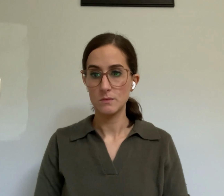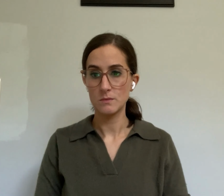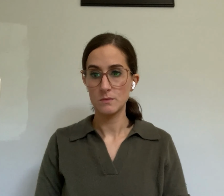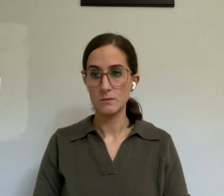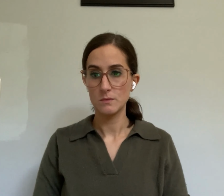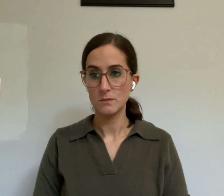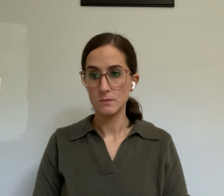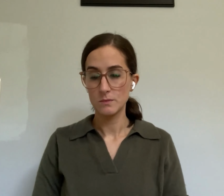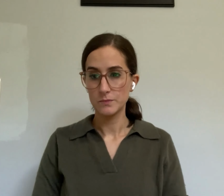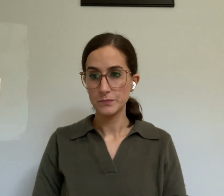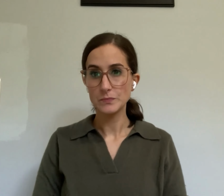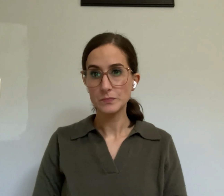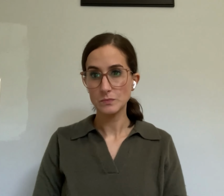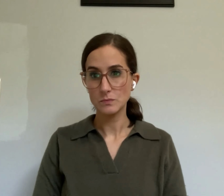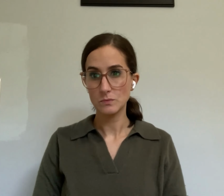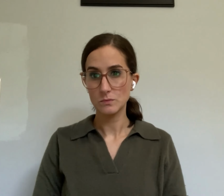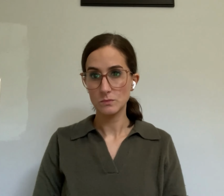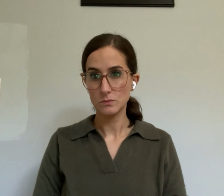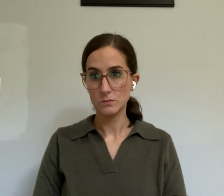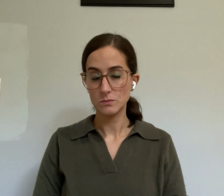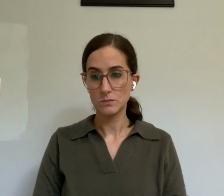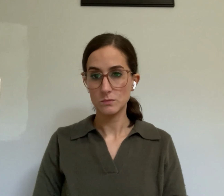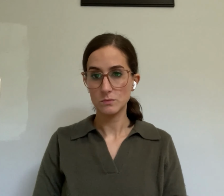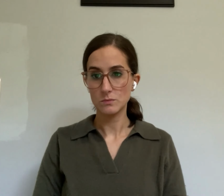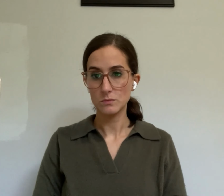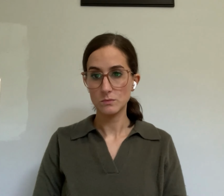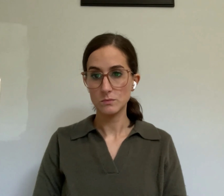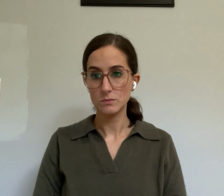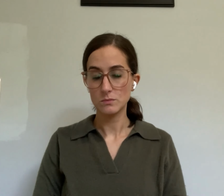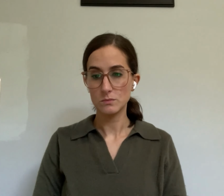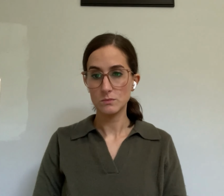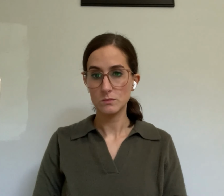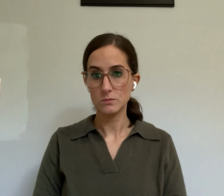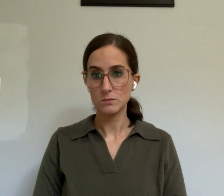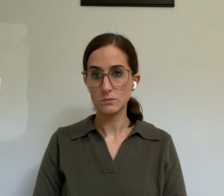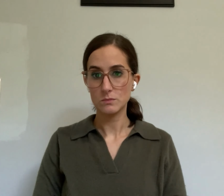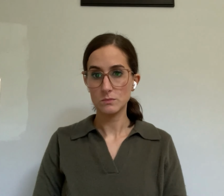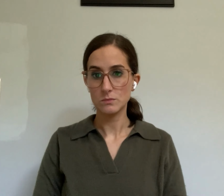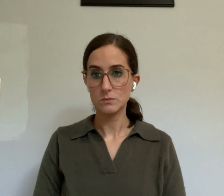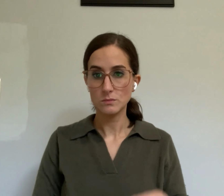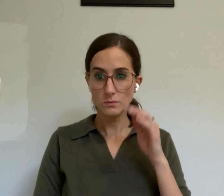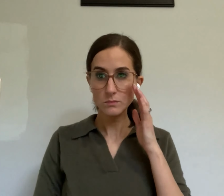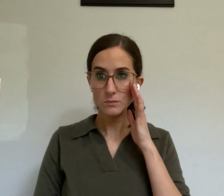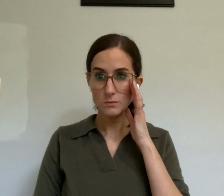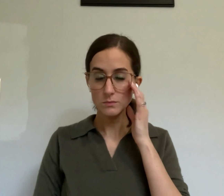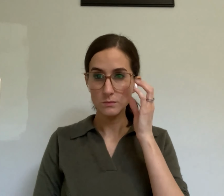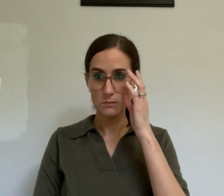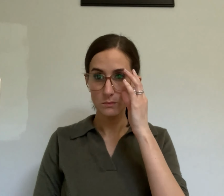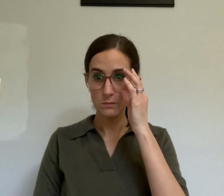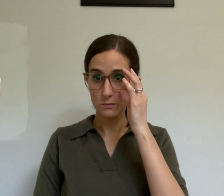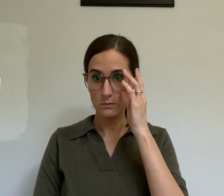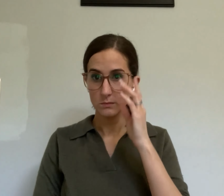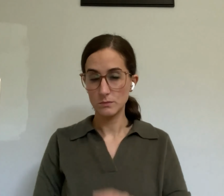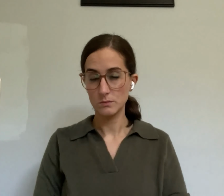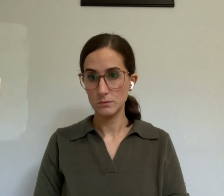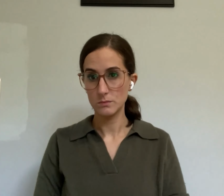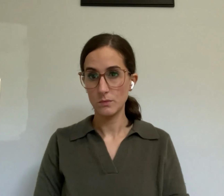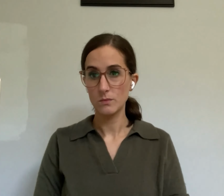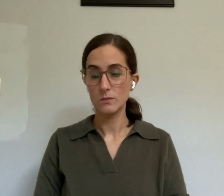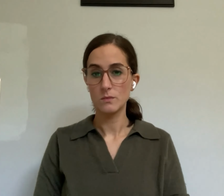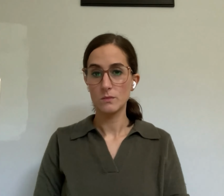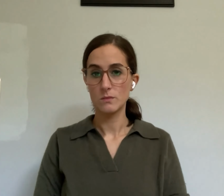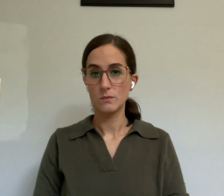destacado y mucha energía tras un par de o 3, 4 ideas para de verdad enfocarnos. Y si aún al